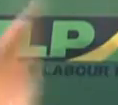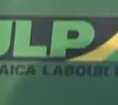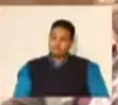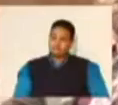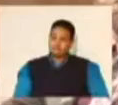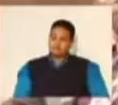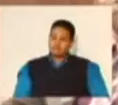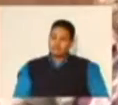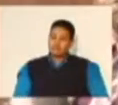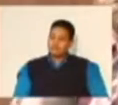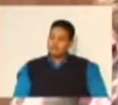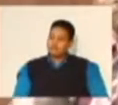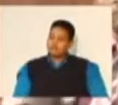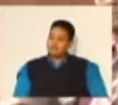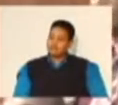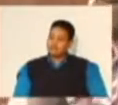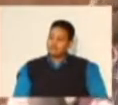work.